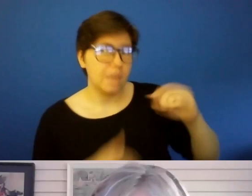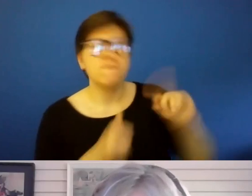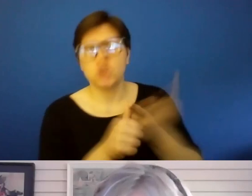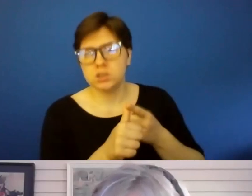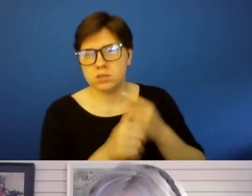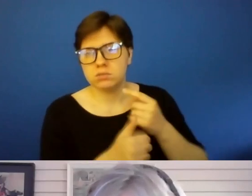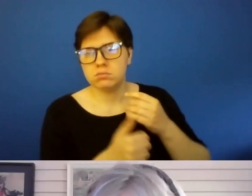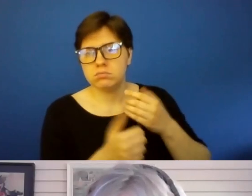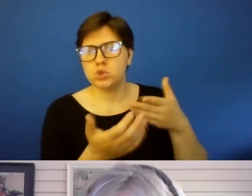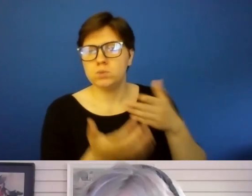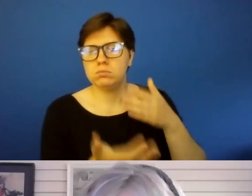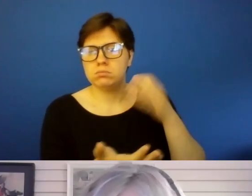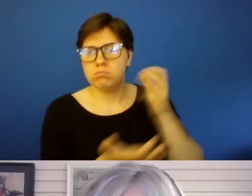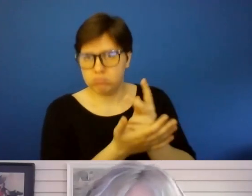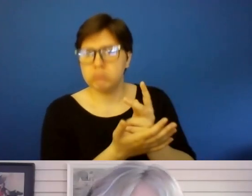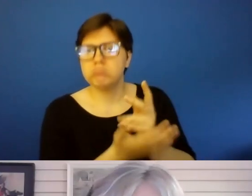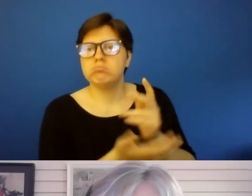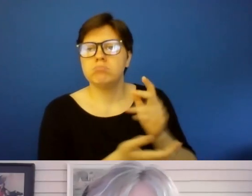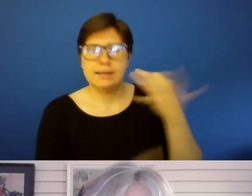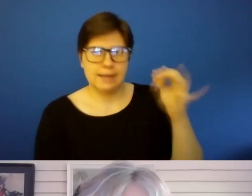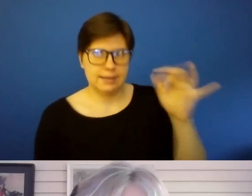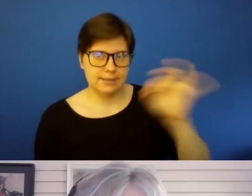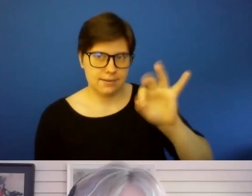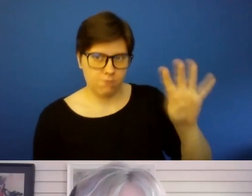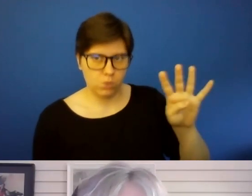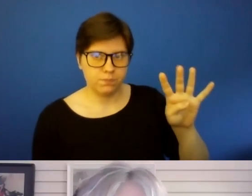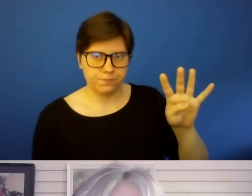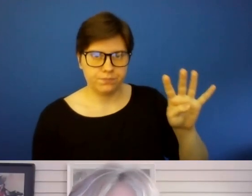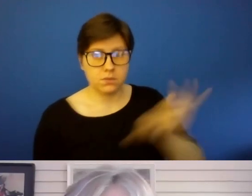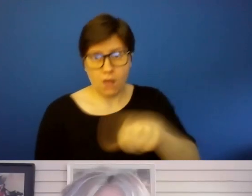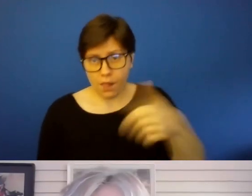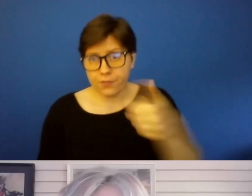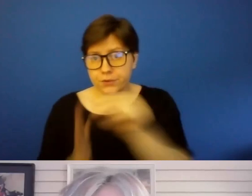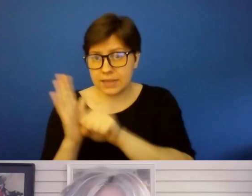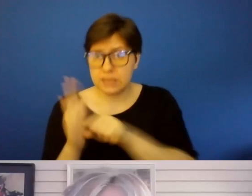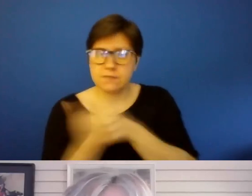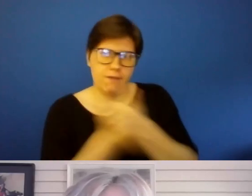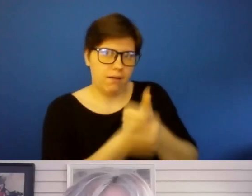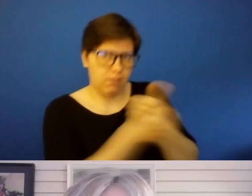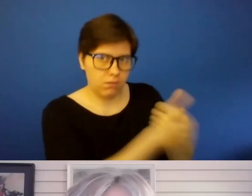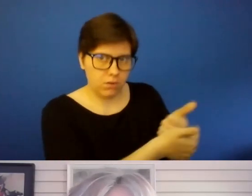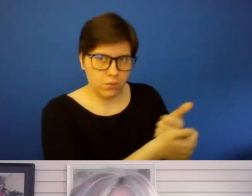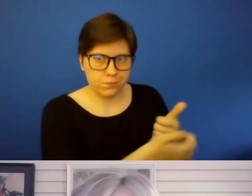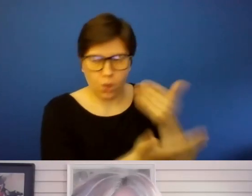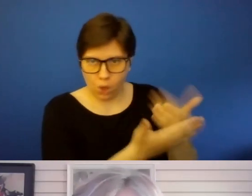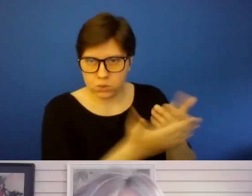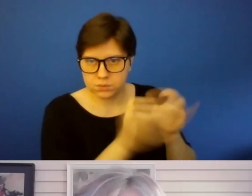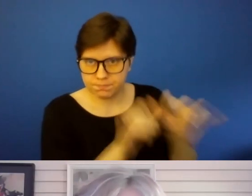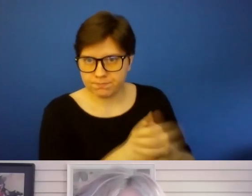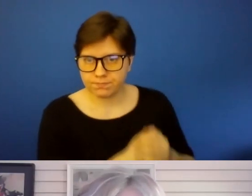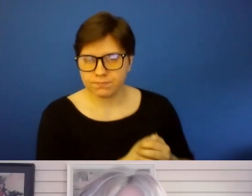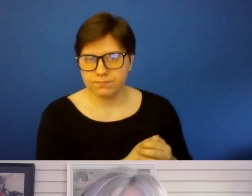in 1994, and the subsequent nine states have followed that model pretty closely. And that's